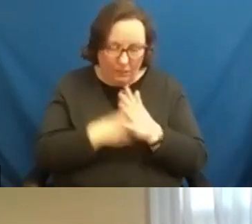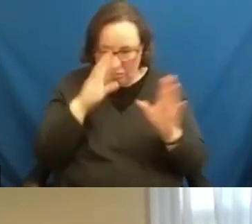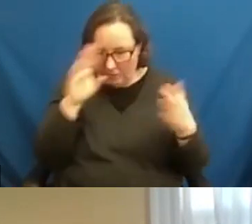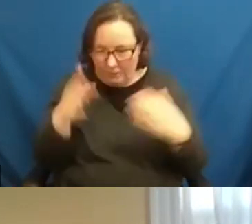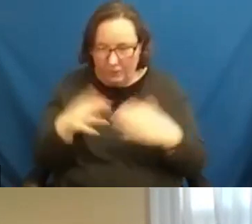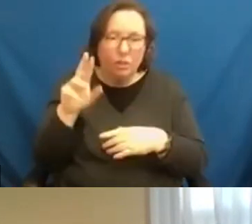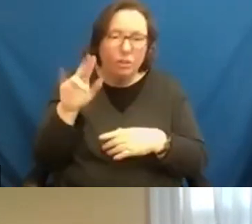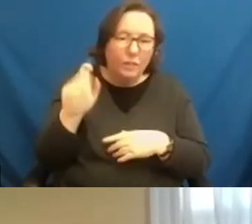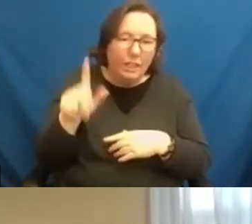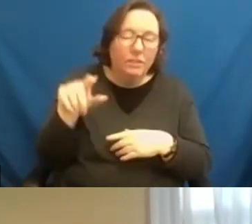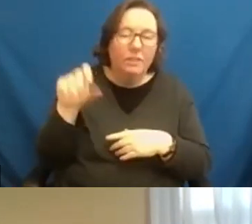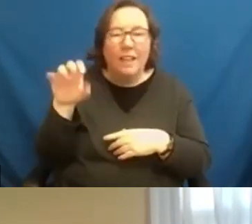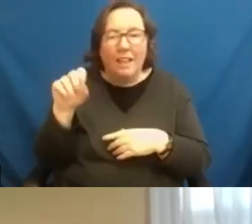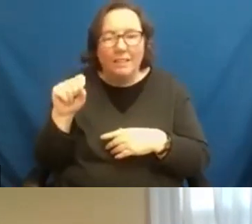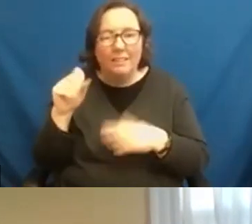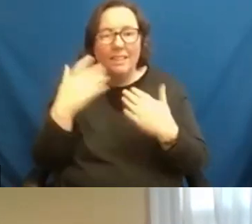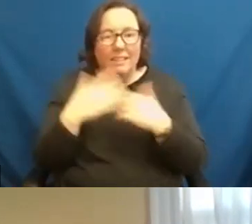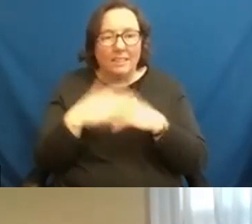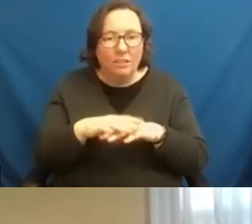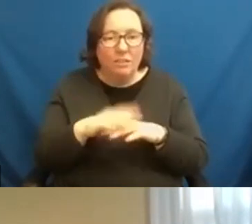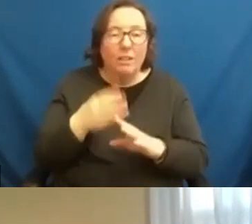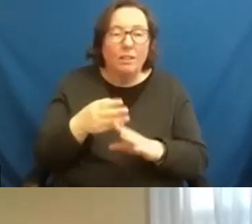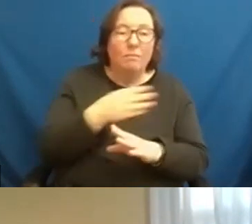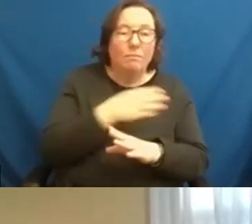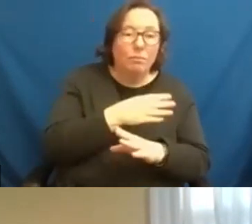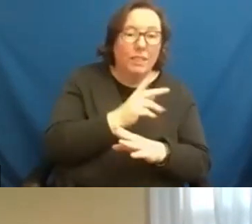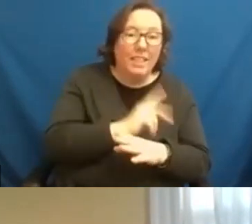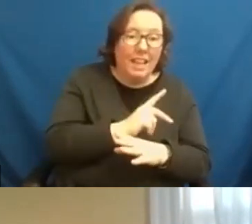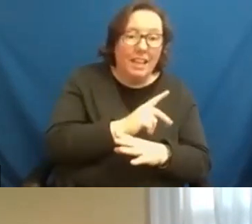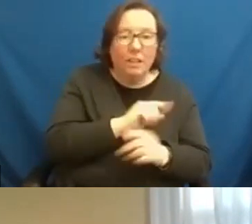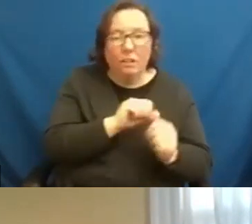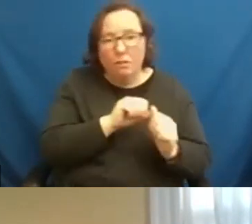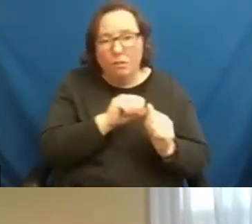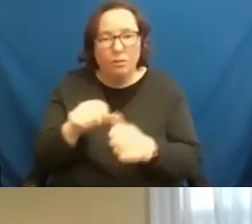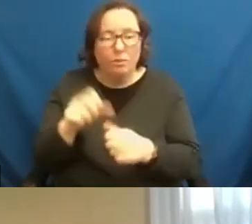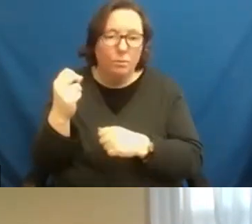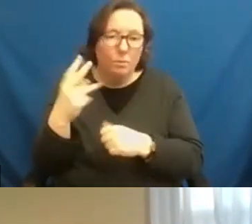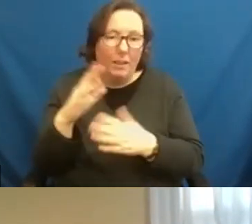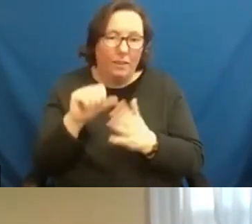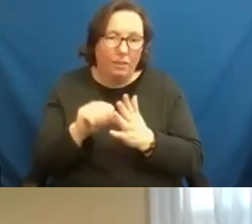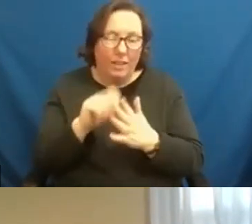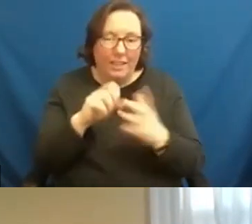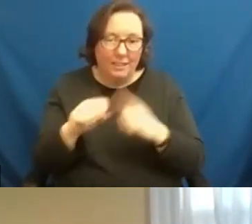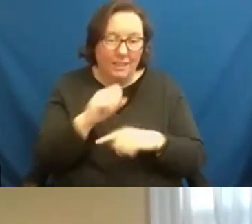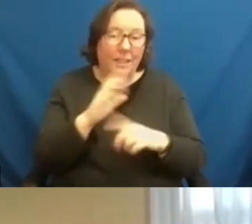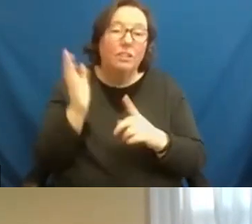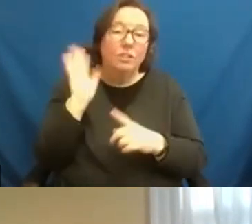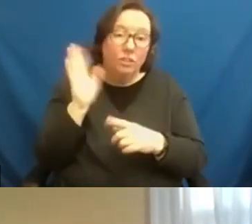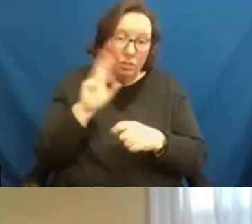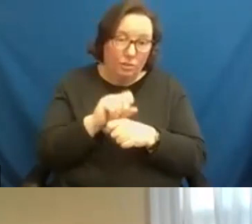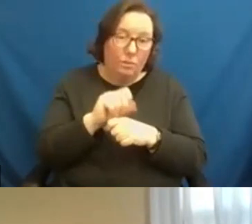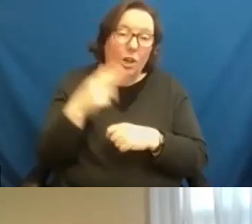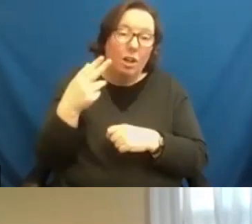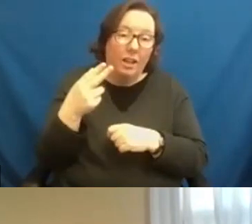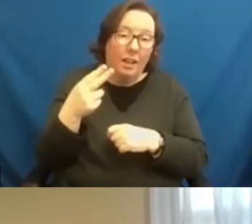integration in pre-K-12 settings. Prior to joining the Century Foundation, Michelle was a teacher at Truman High School in New